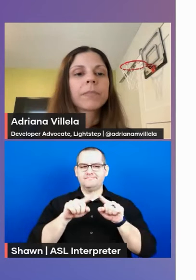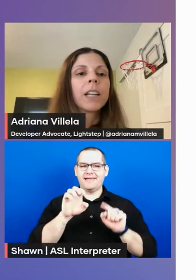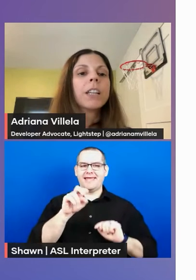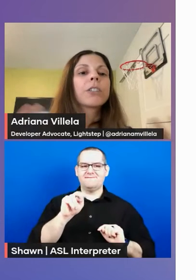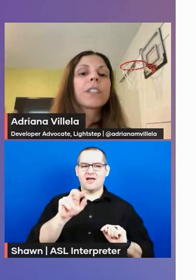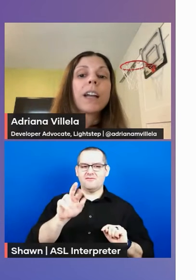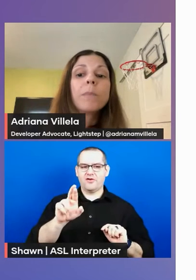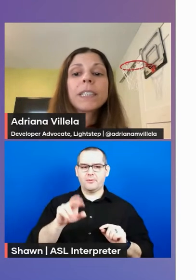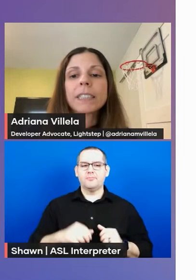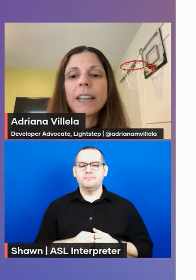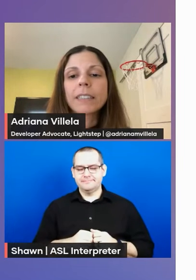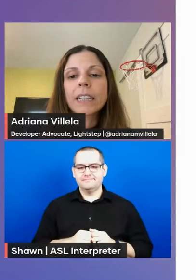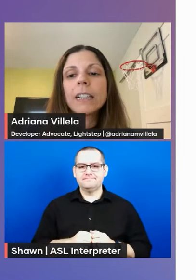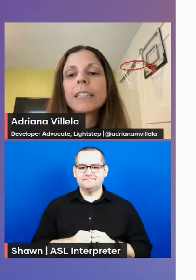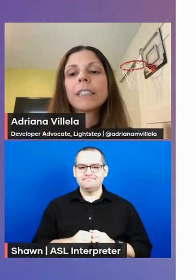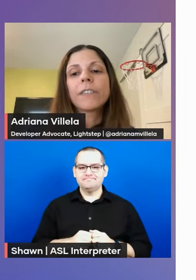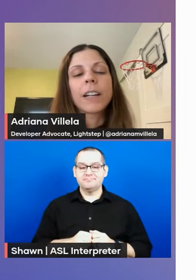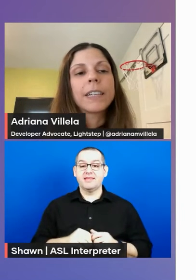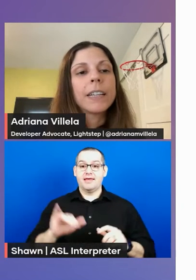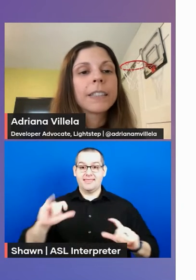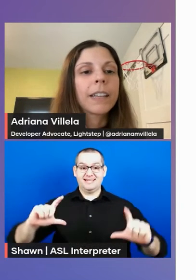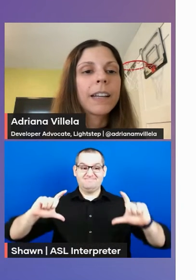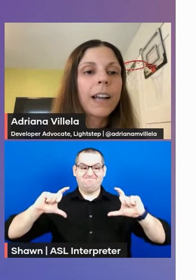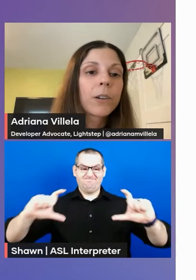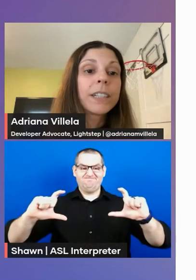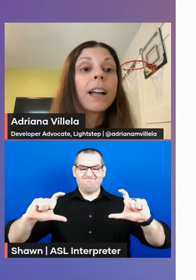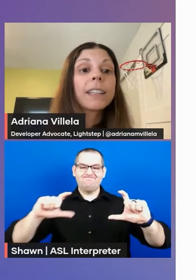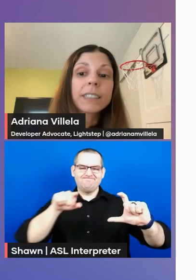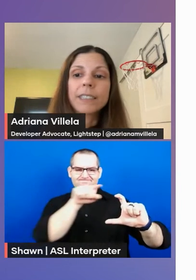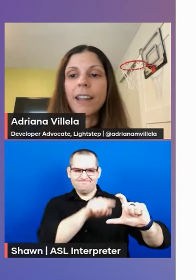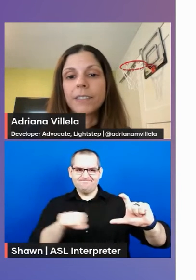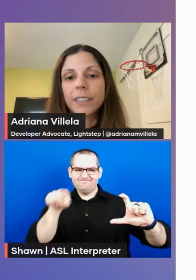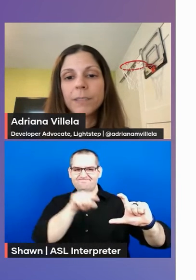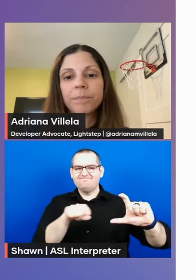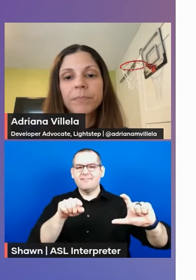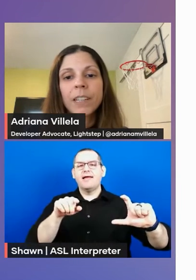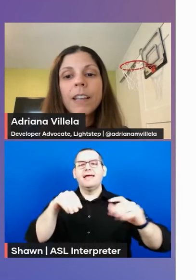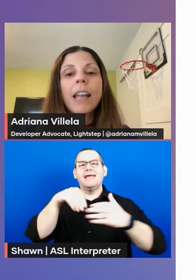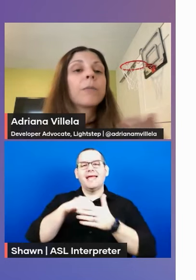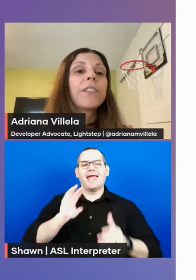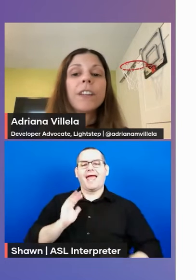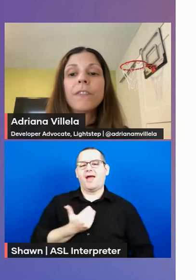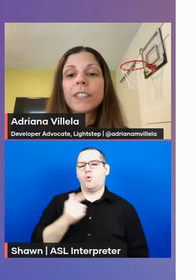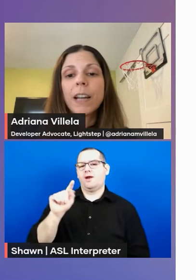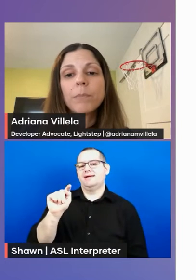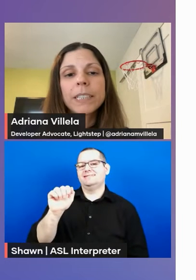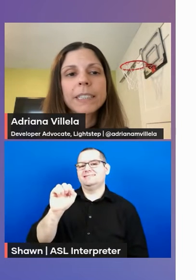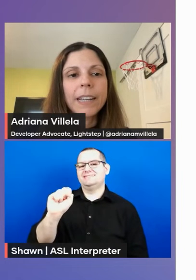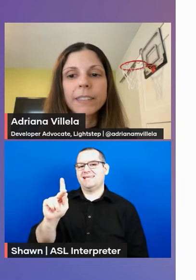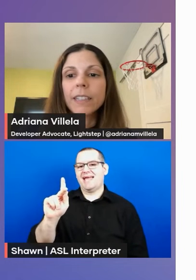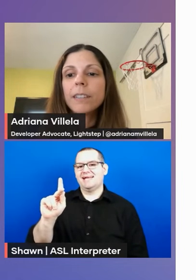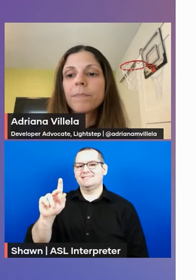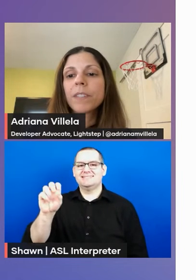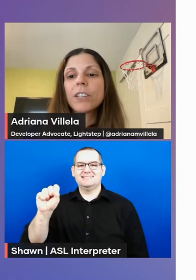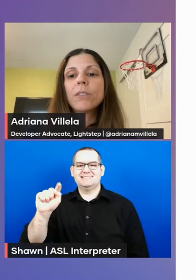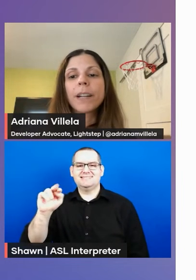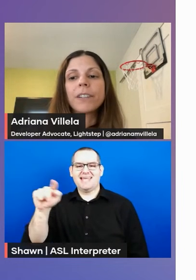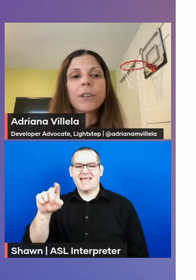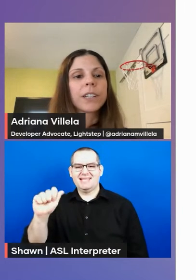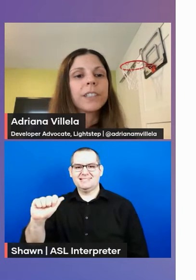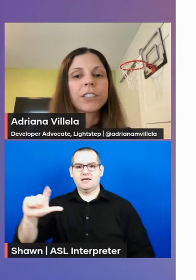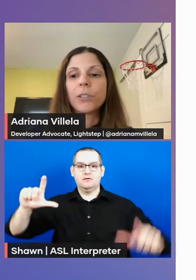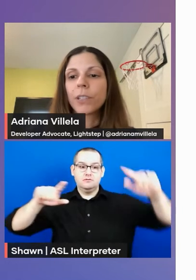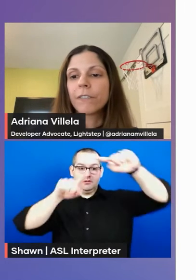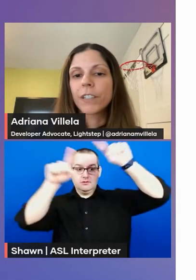stanza. So the template stanza is defined inside our task stanza. And within the template stanza, you